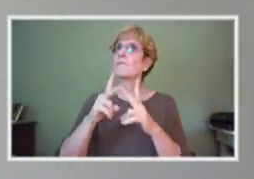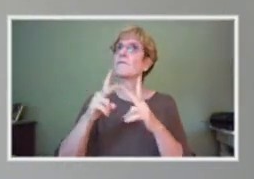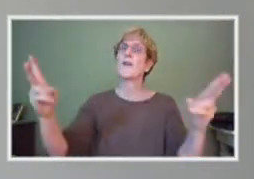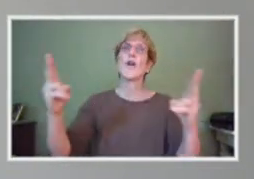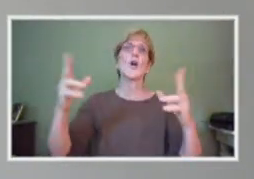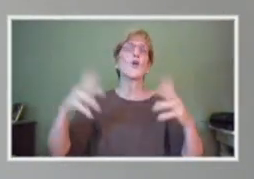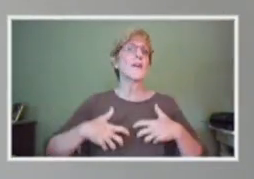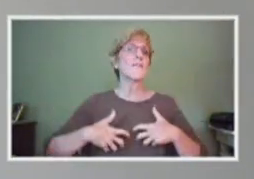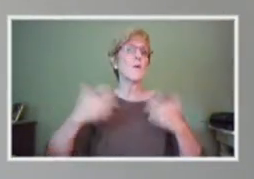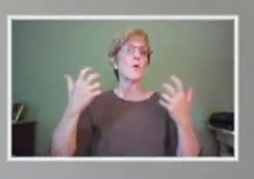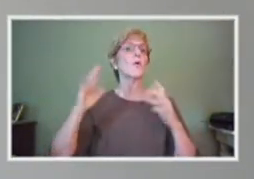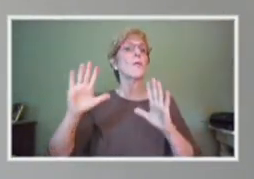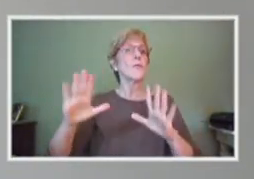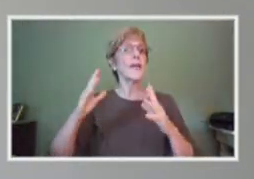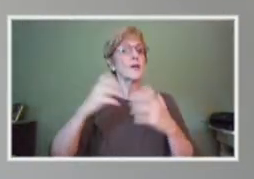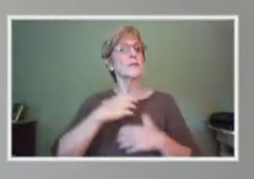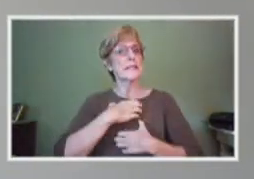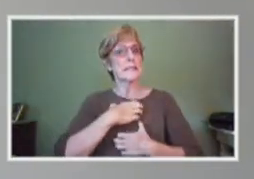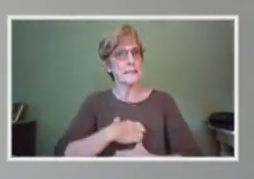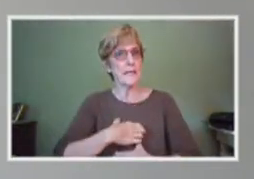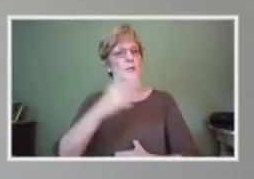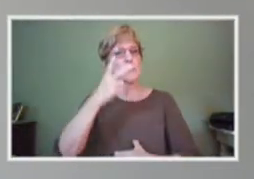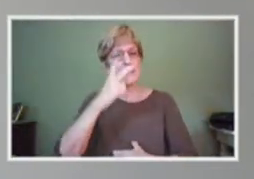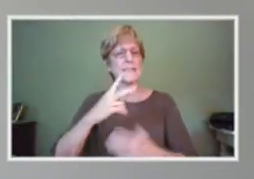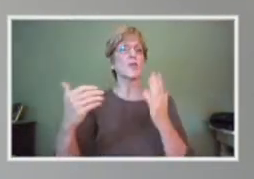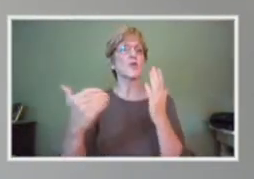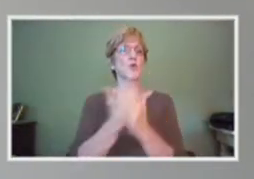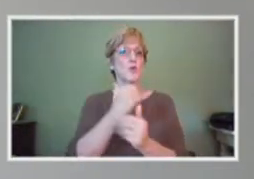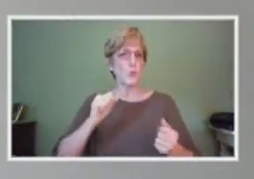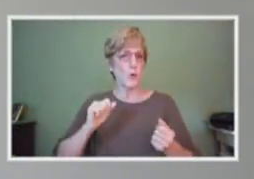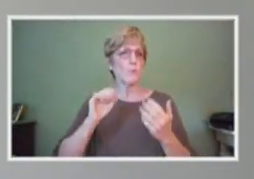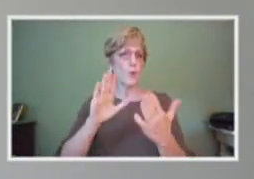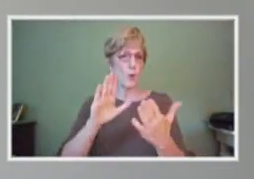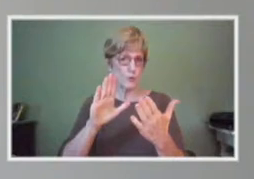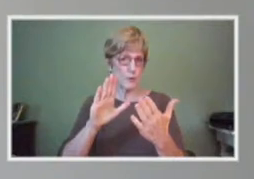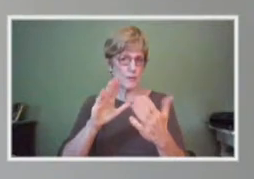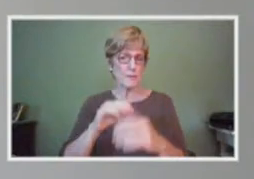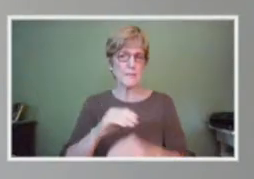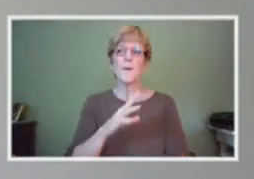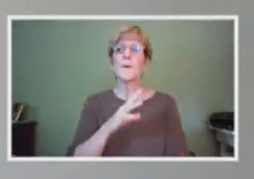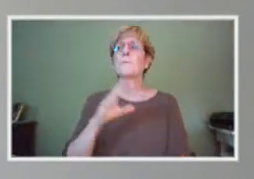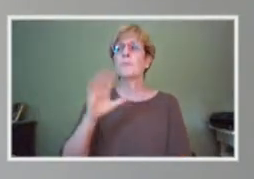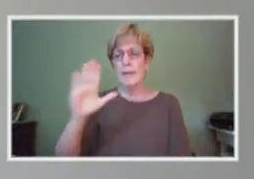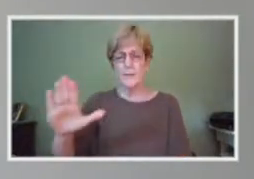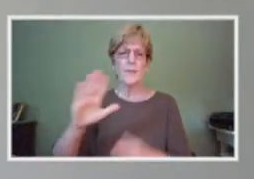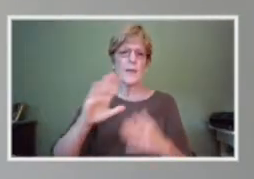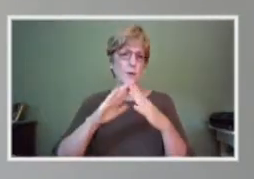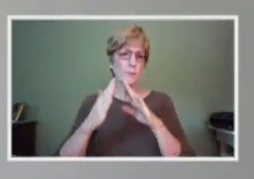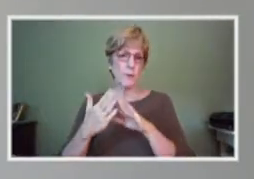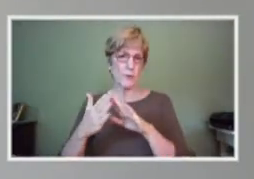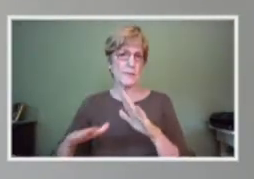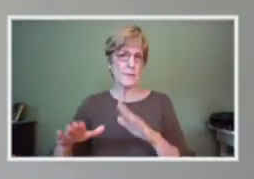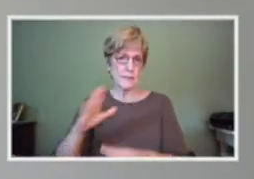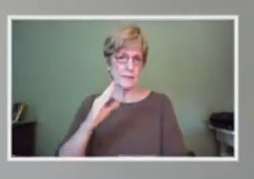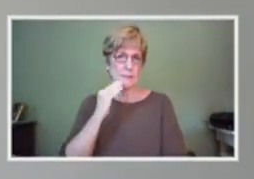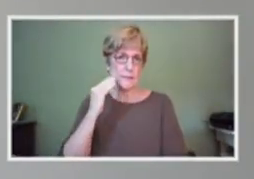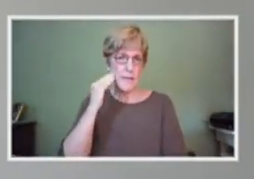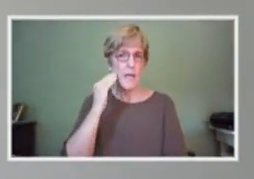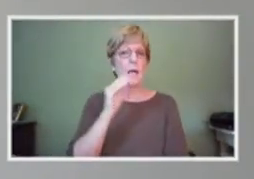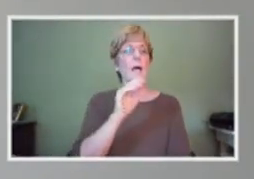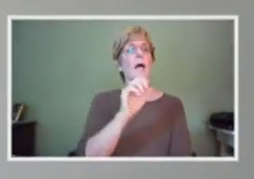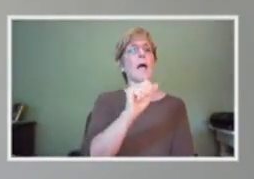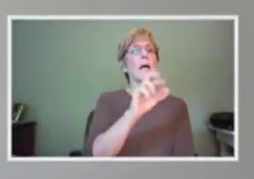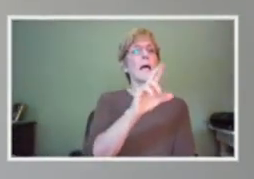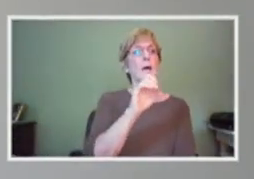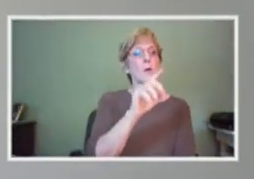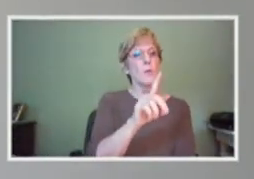their desire to see new approaches applied in their communities. At the Nation's Ward and Arrowwood area, a group named